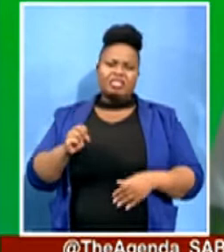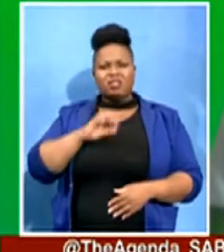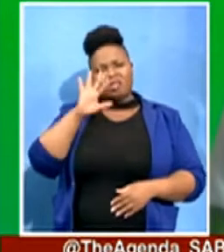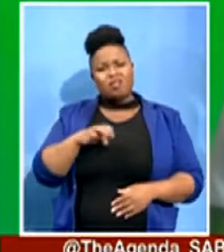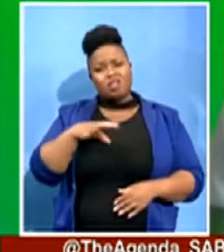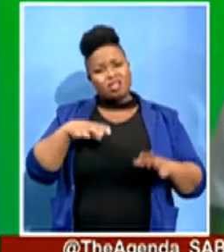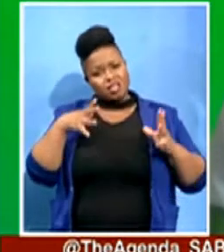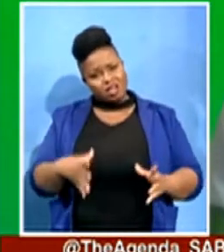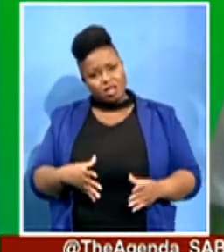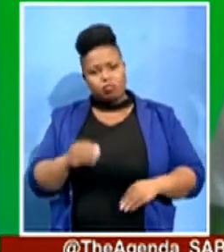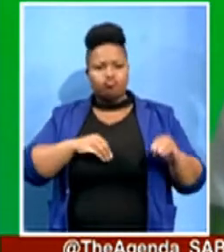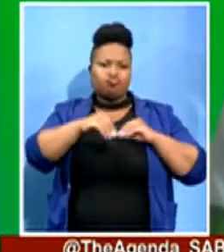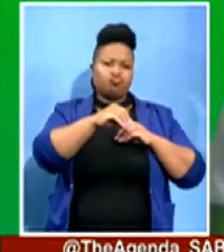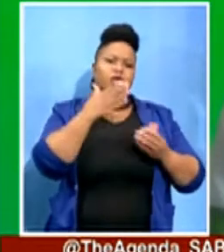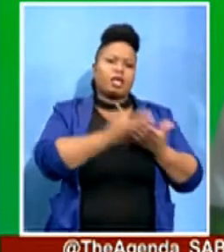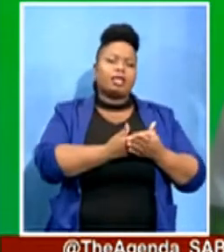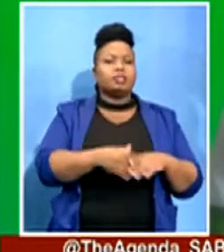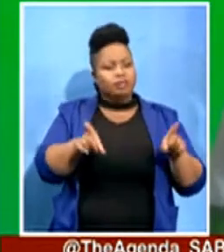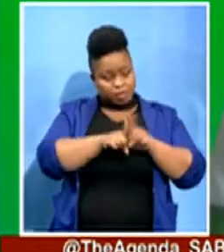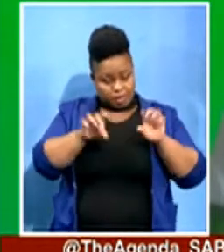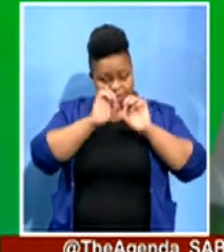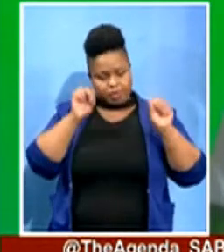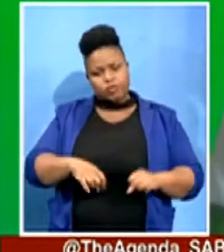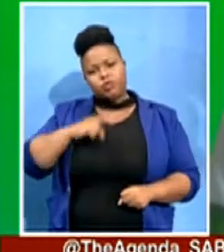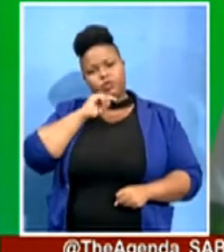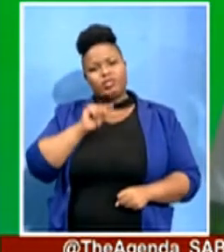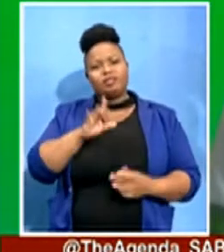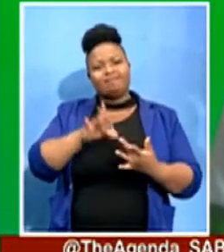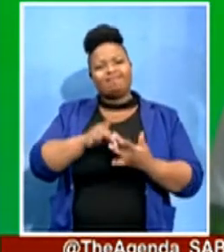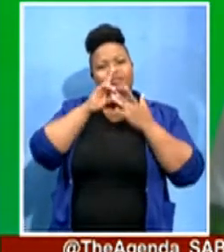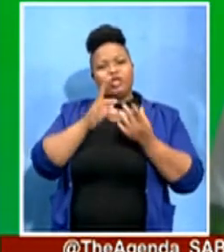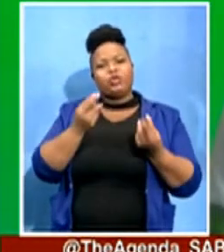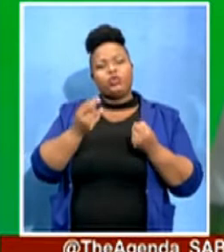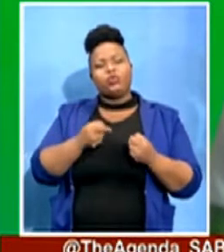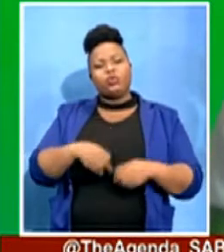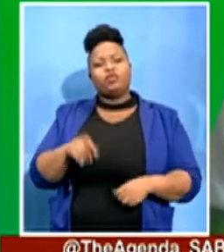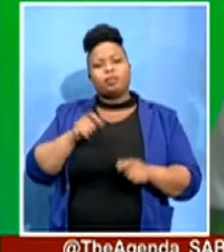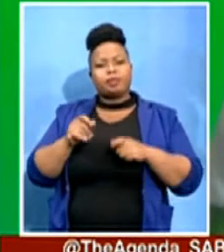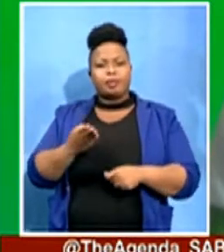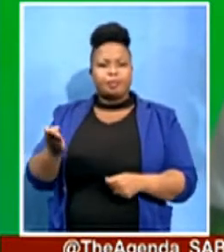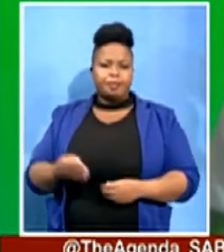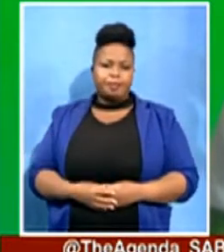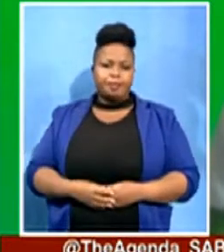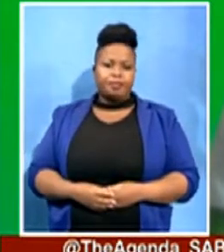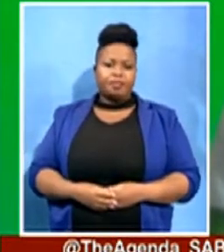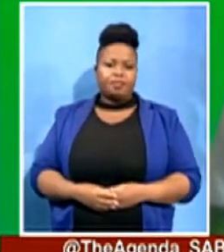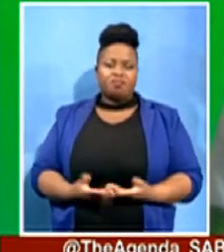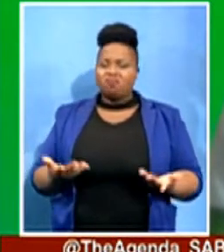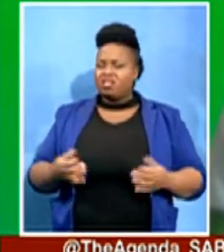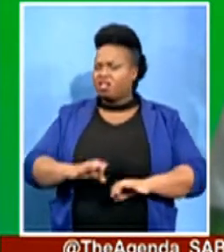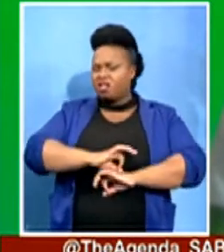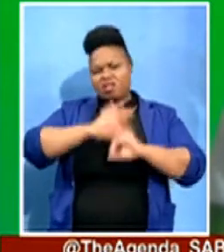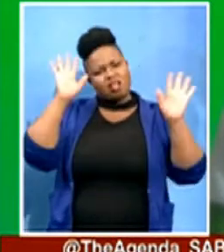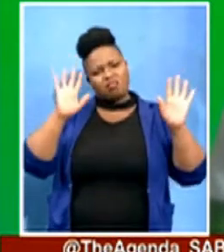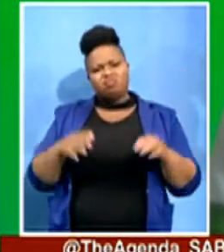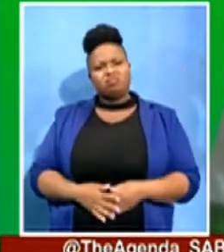same system will elect a new candidate for them. There's no question that what we are starting here is